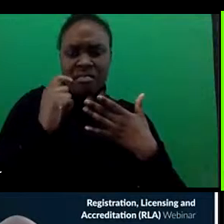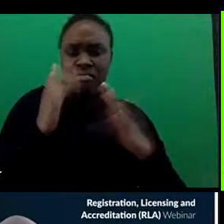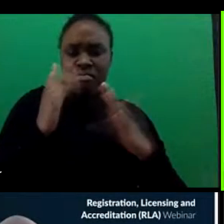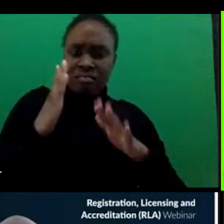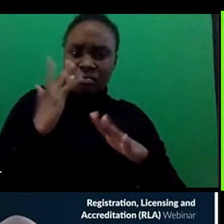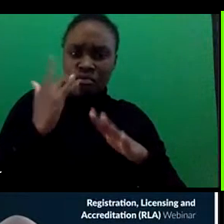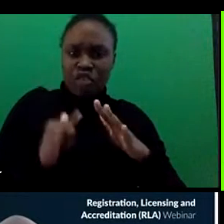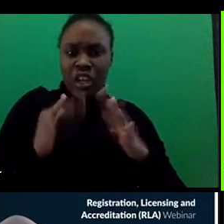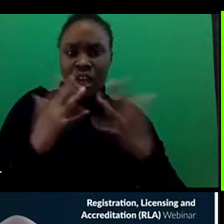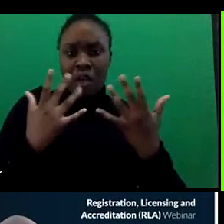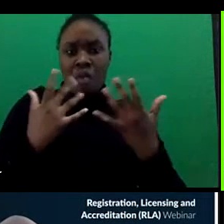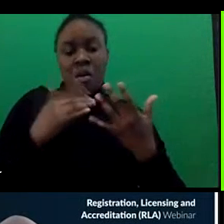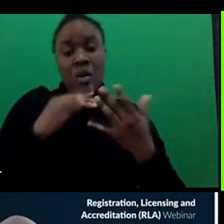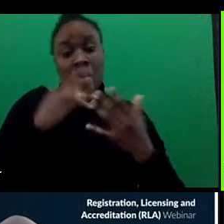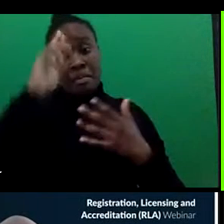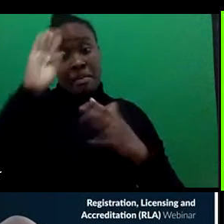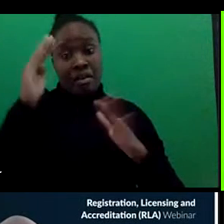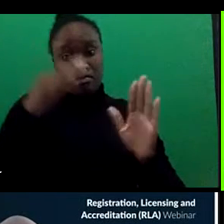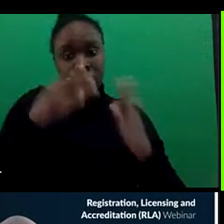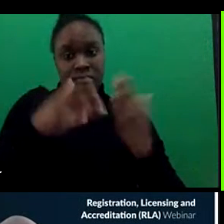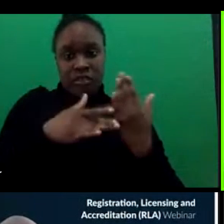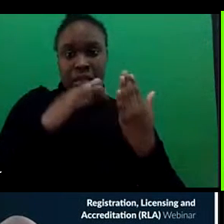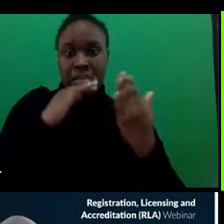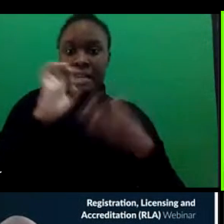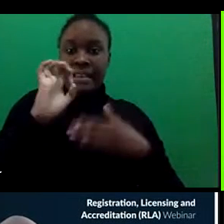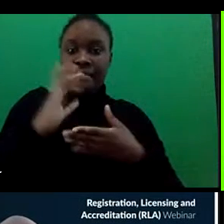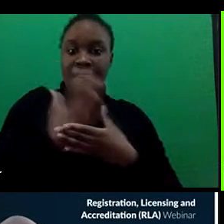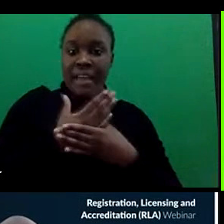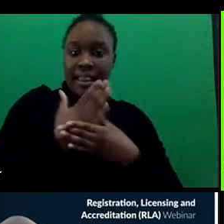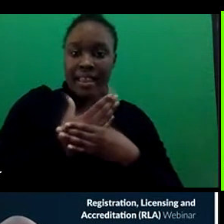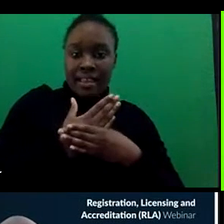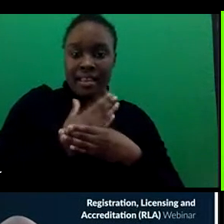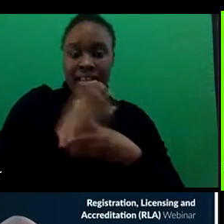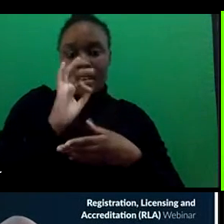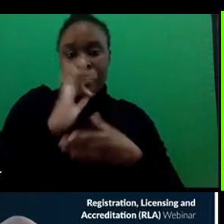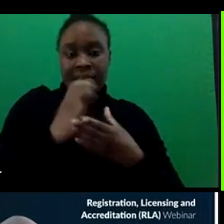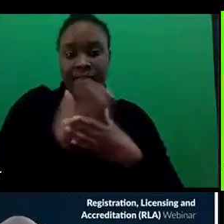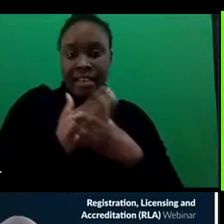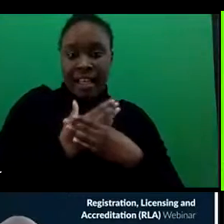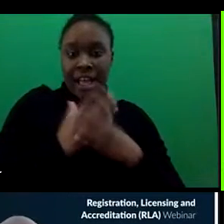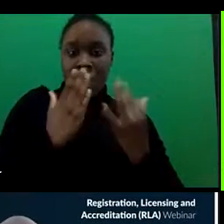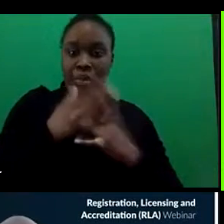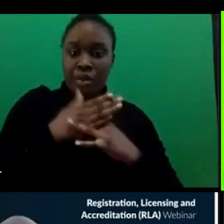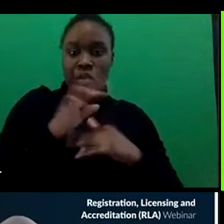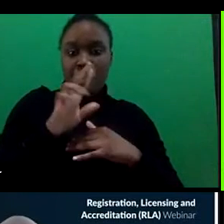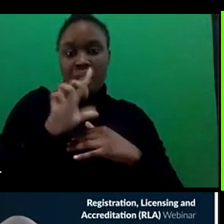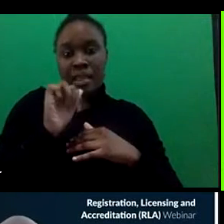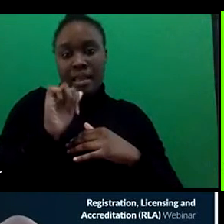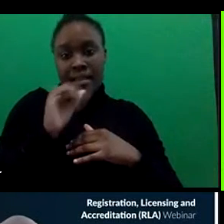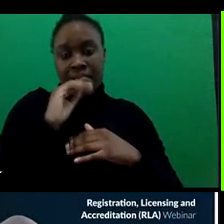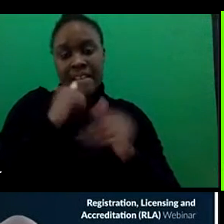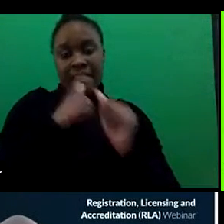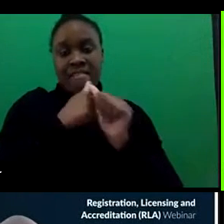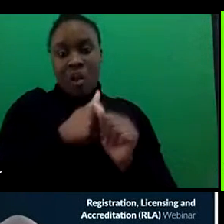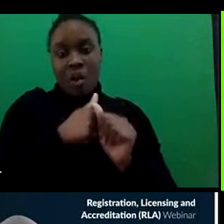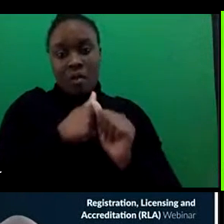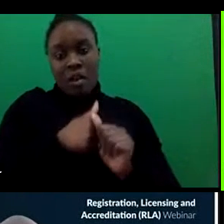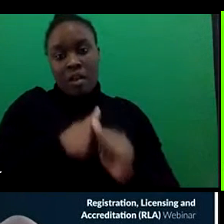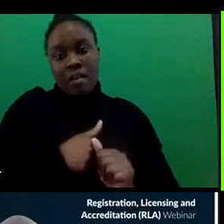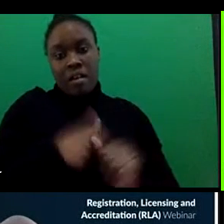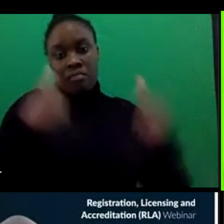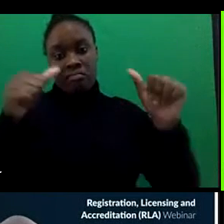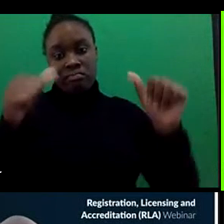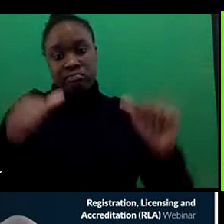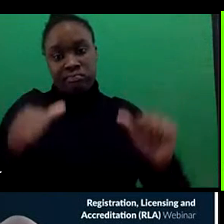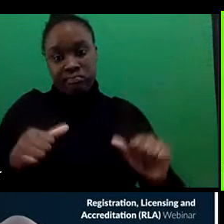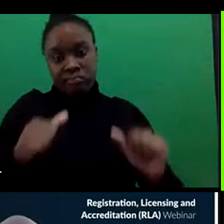digital. One can use the e-filing through the RLA and follow the prompts as